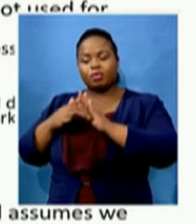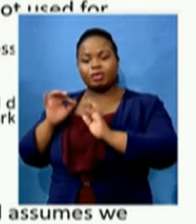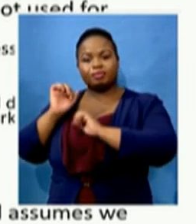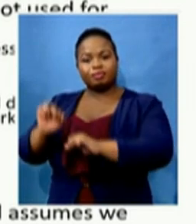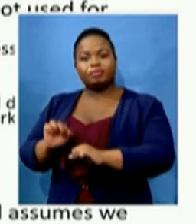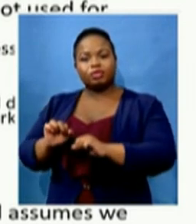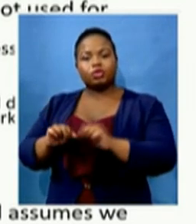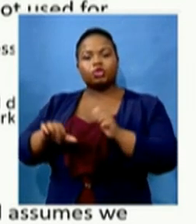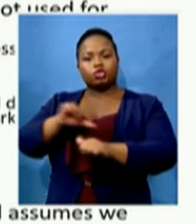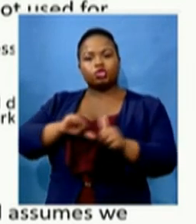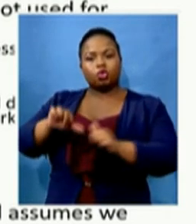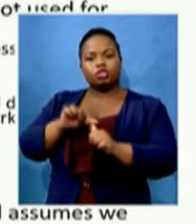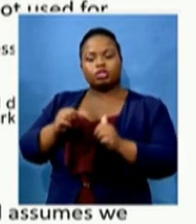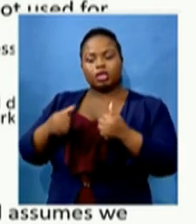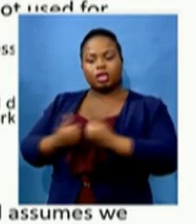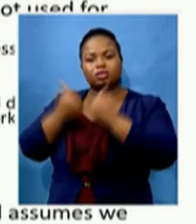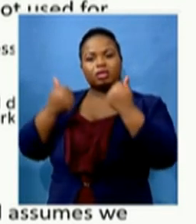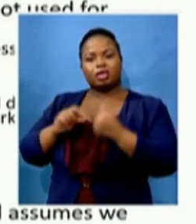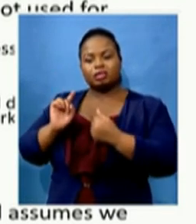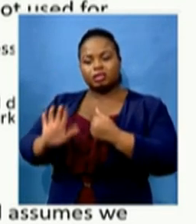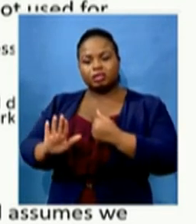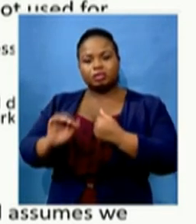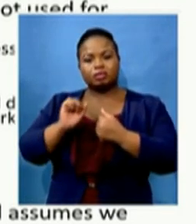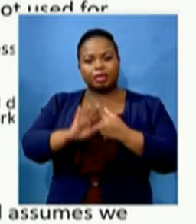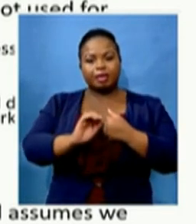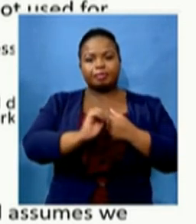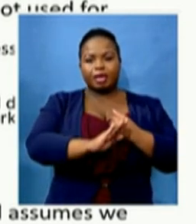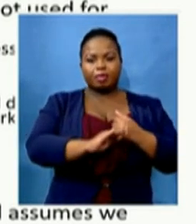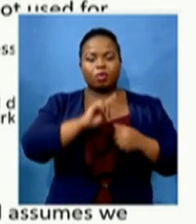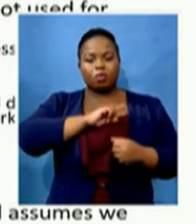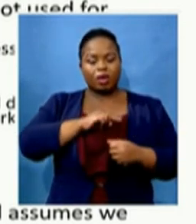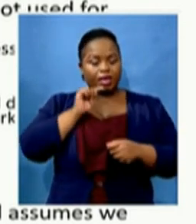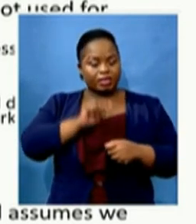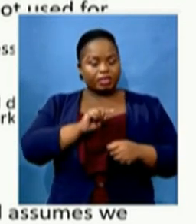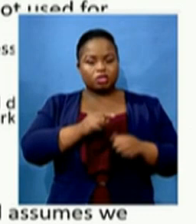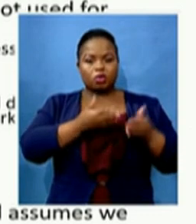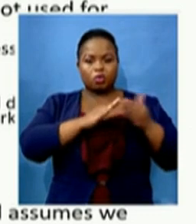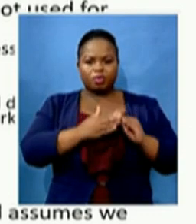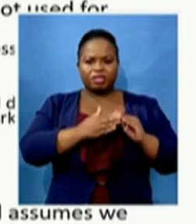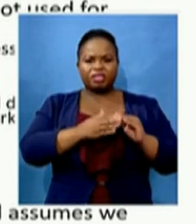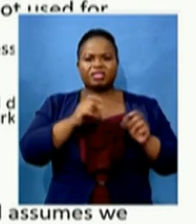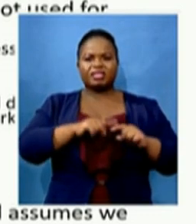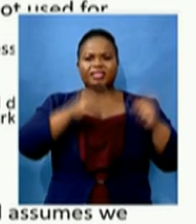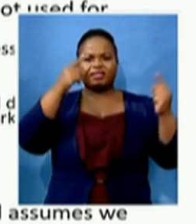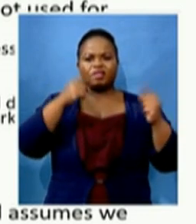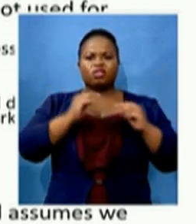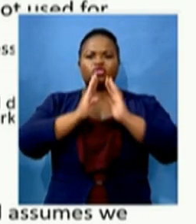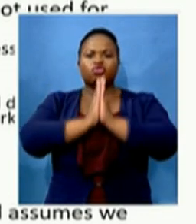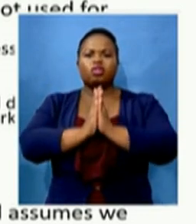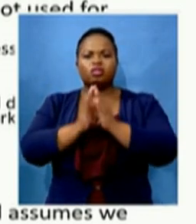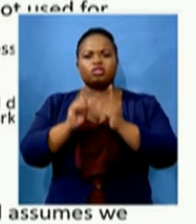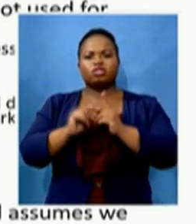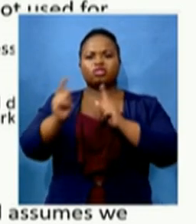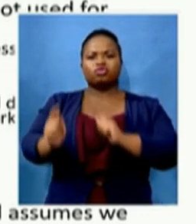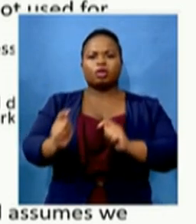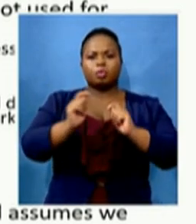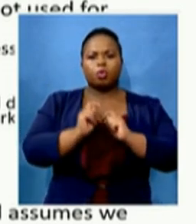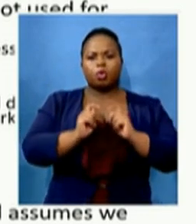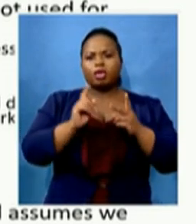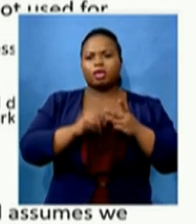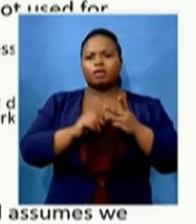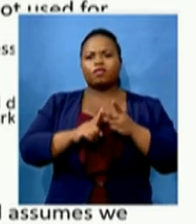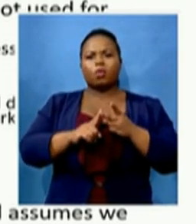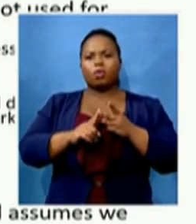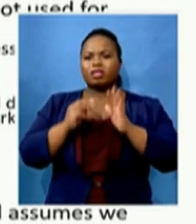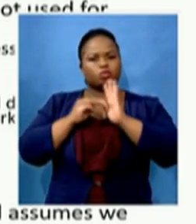different communities mix, such as workplaces, shopping areas, churches, bulk transport. That is not in this model, and therefore that complexity